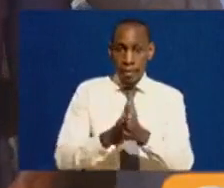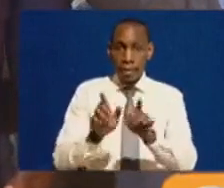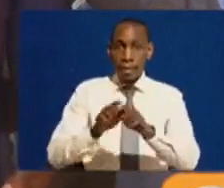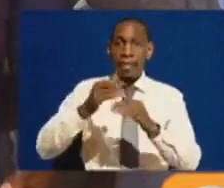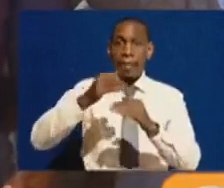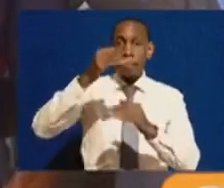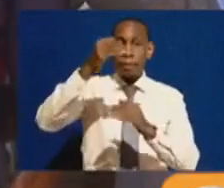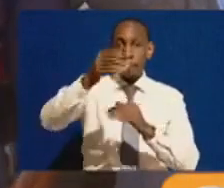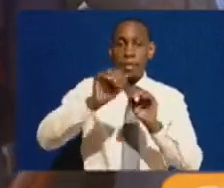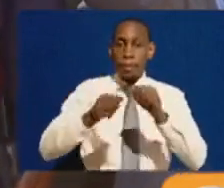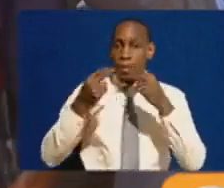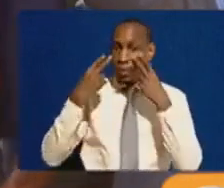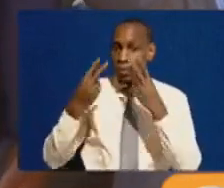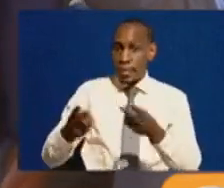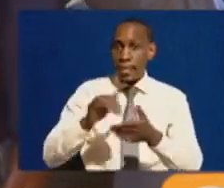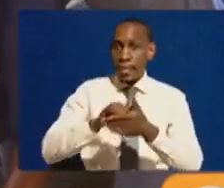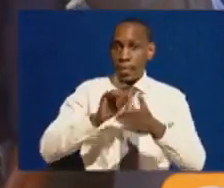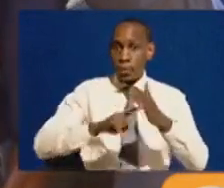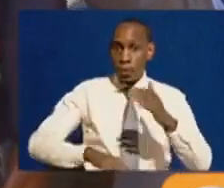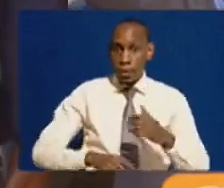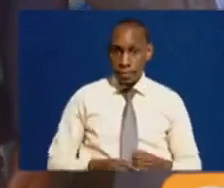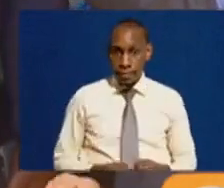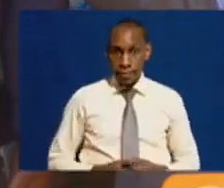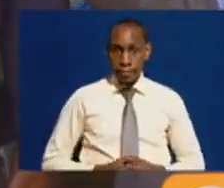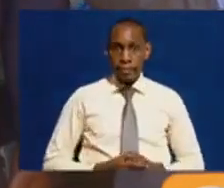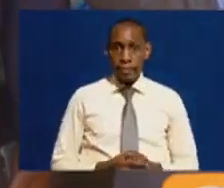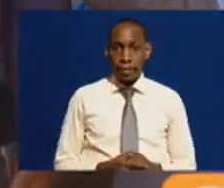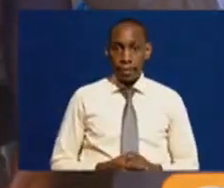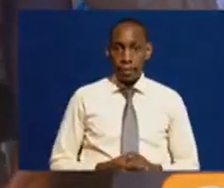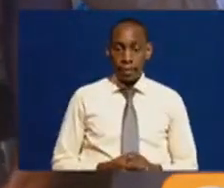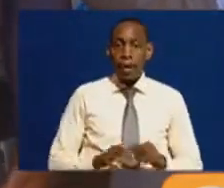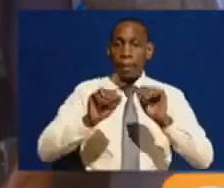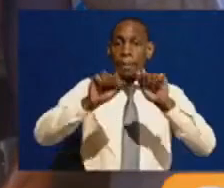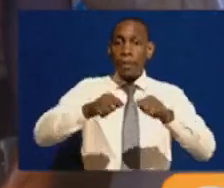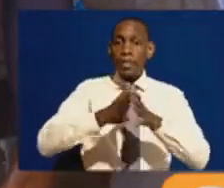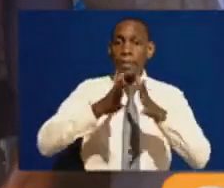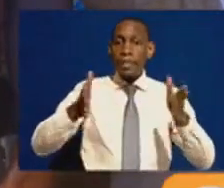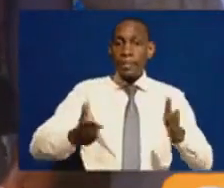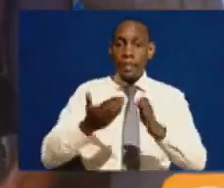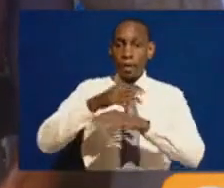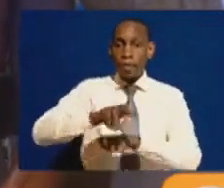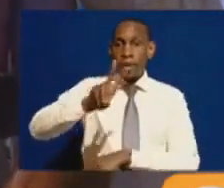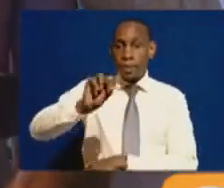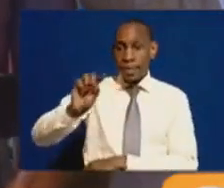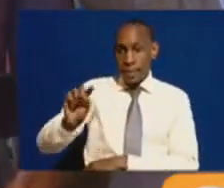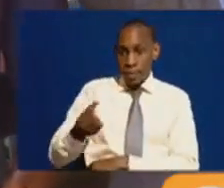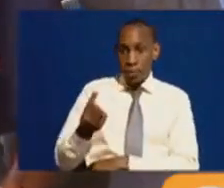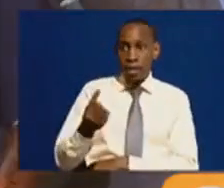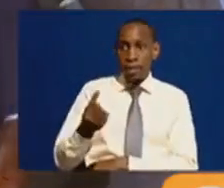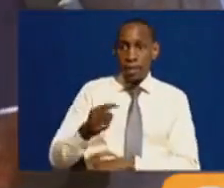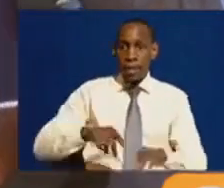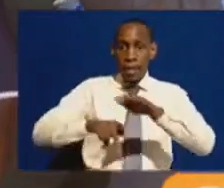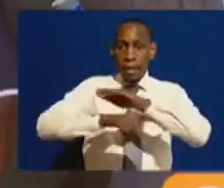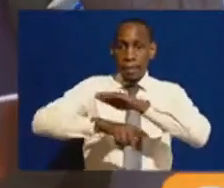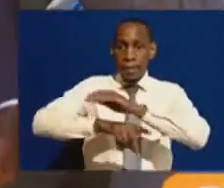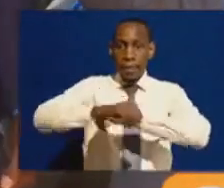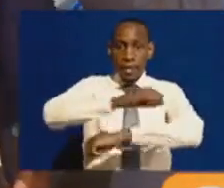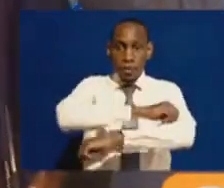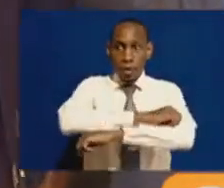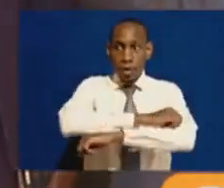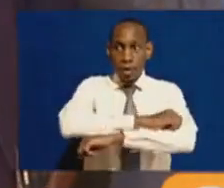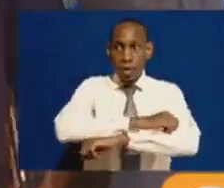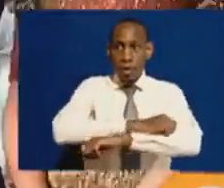can see that most likely over 20,000 primary schools will be able to